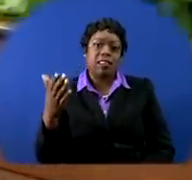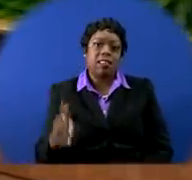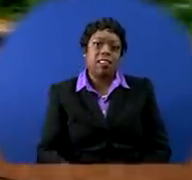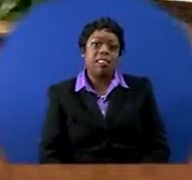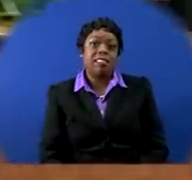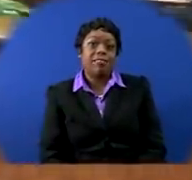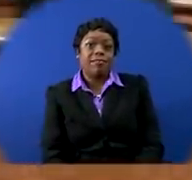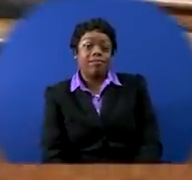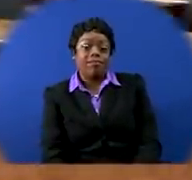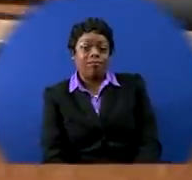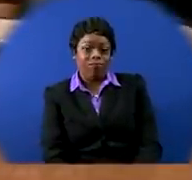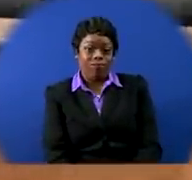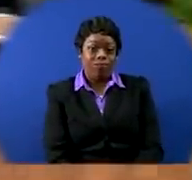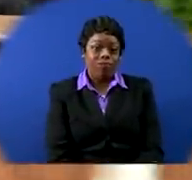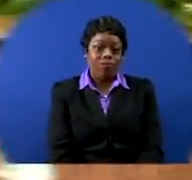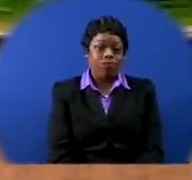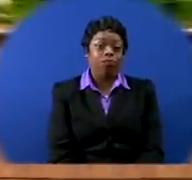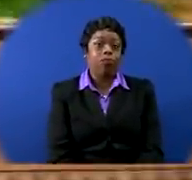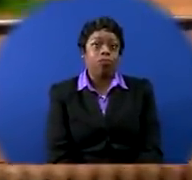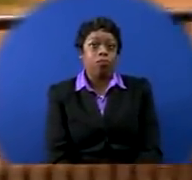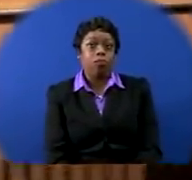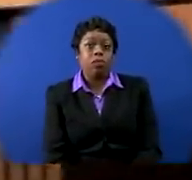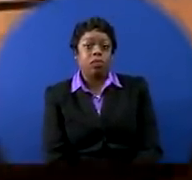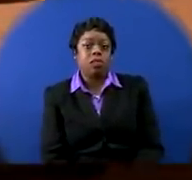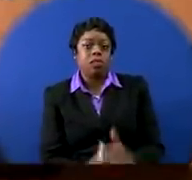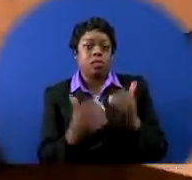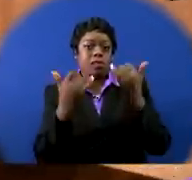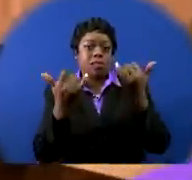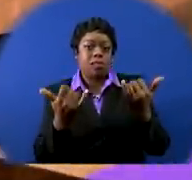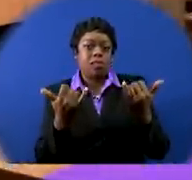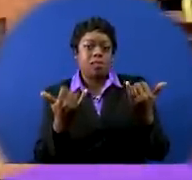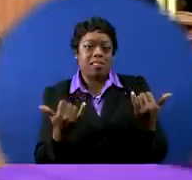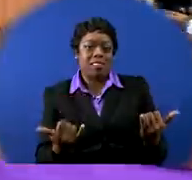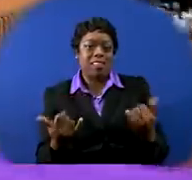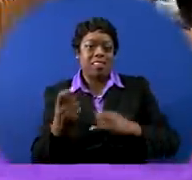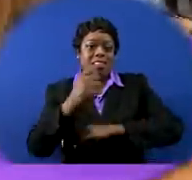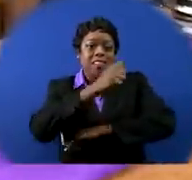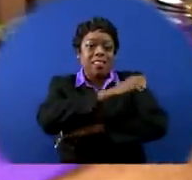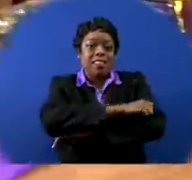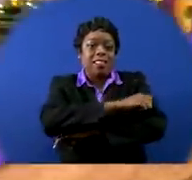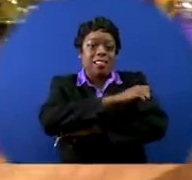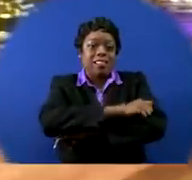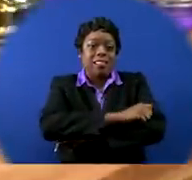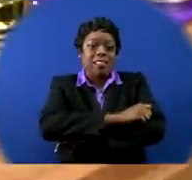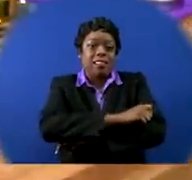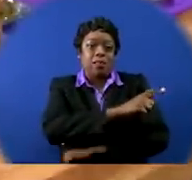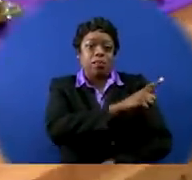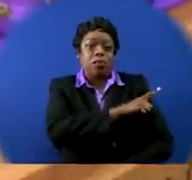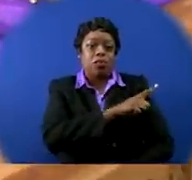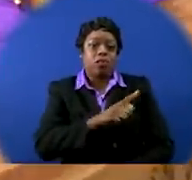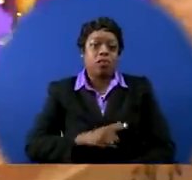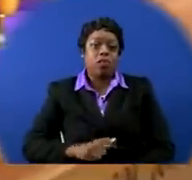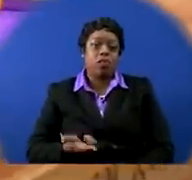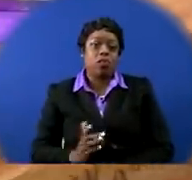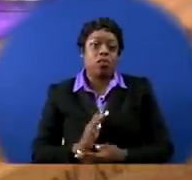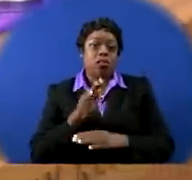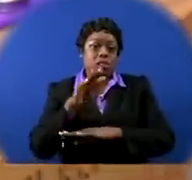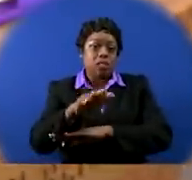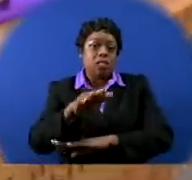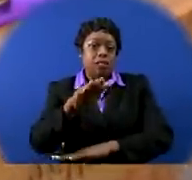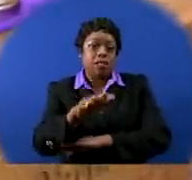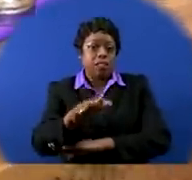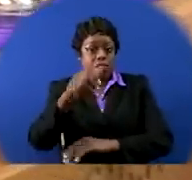so much. As we come to the table of the Lord this afternoon, we remember